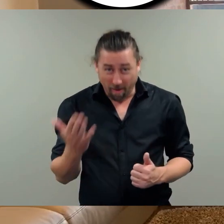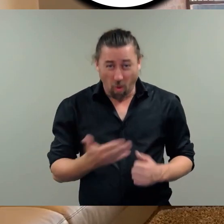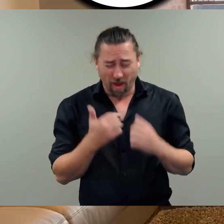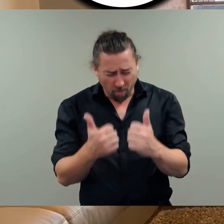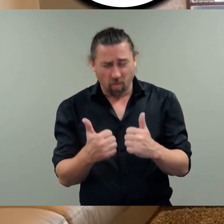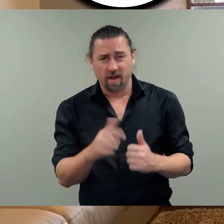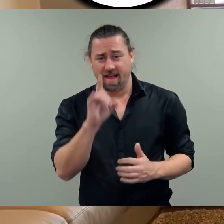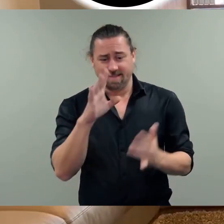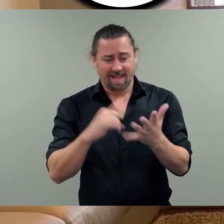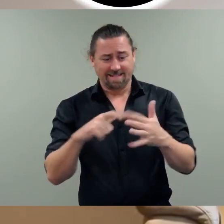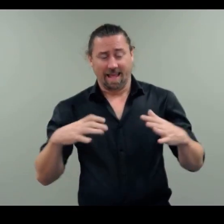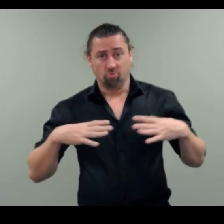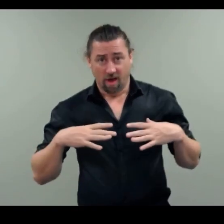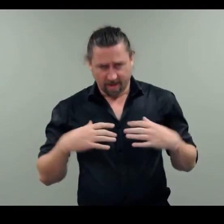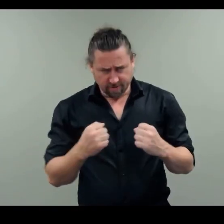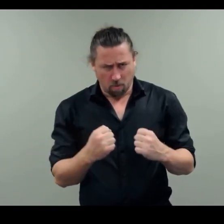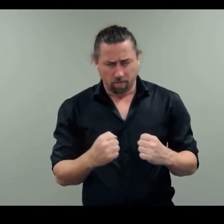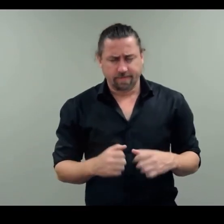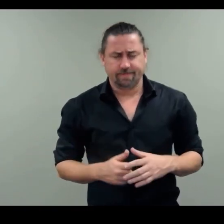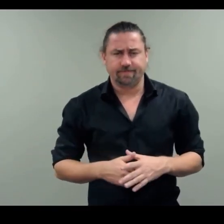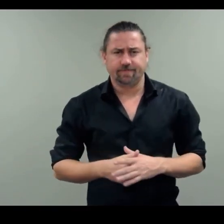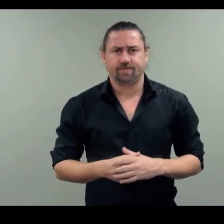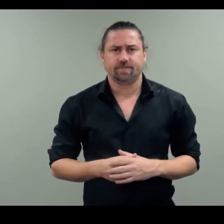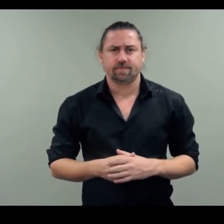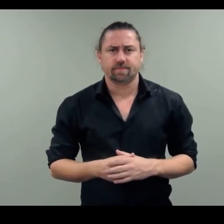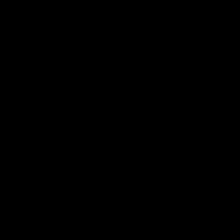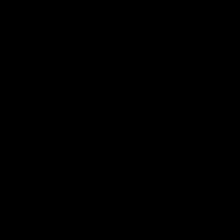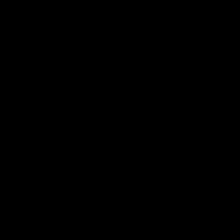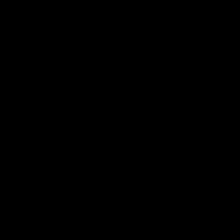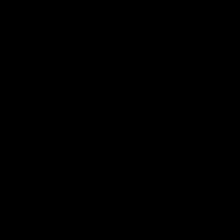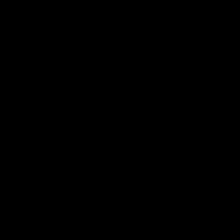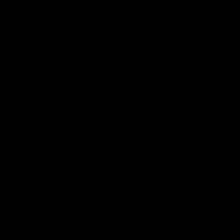You're doing great. Let's have 10 seconds of rest.